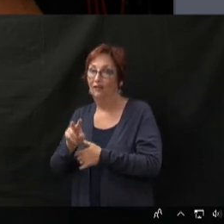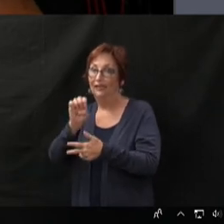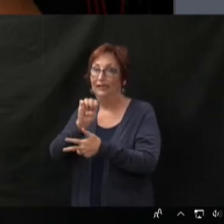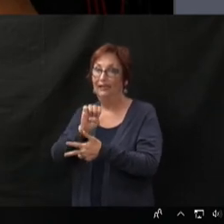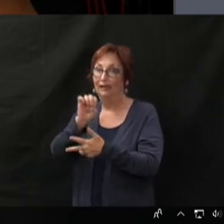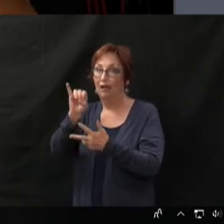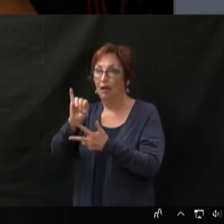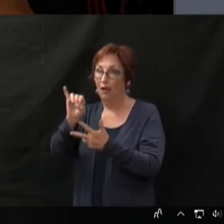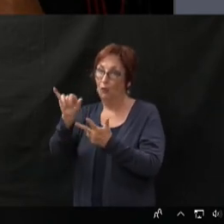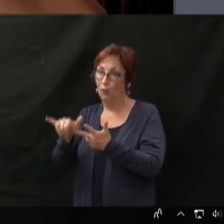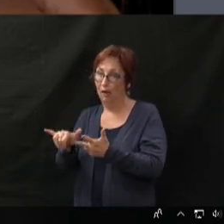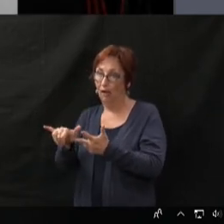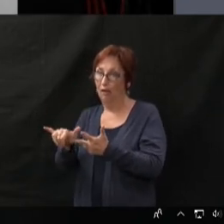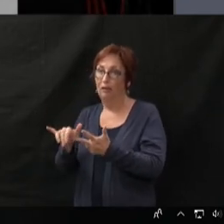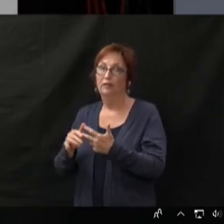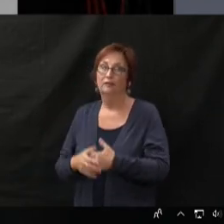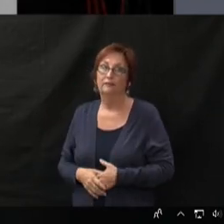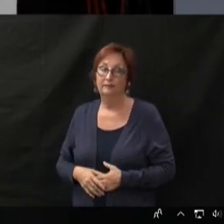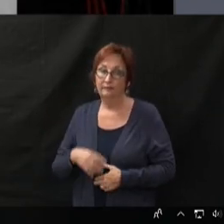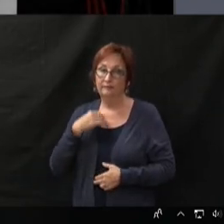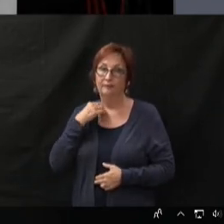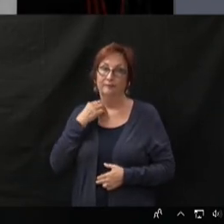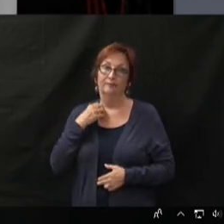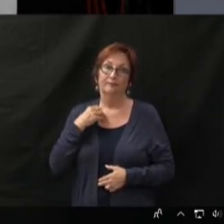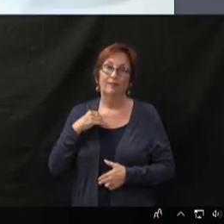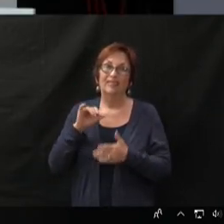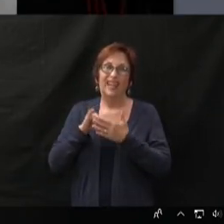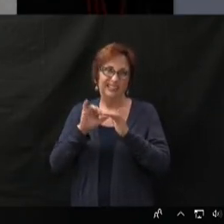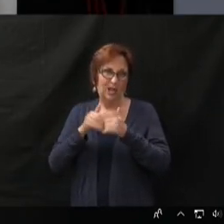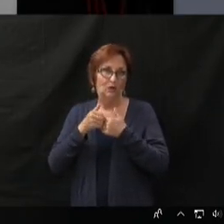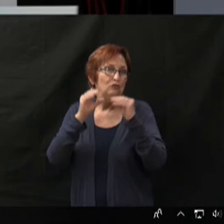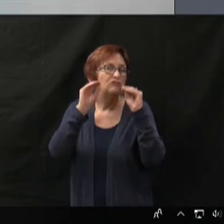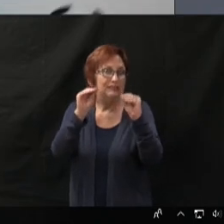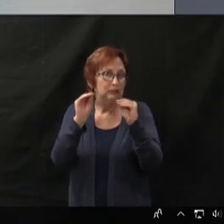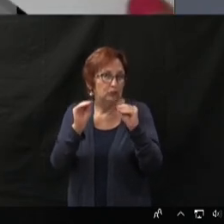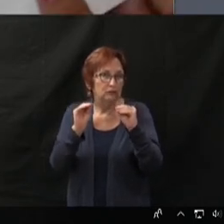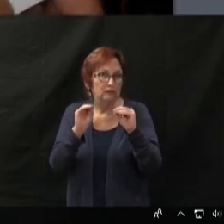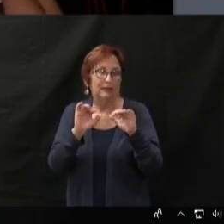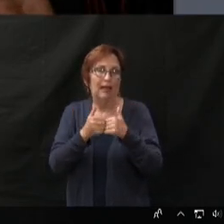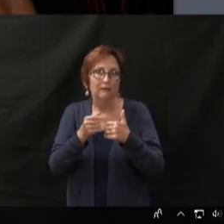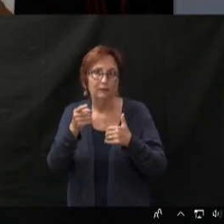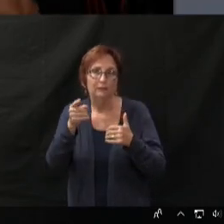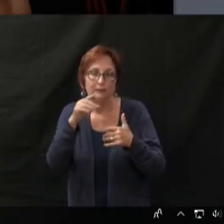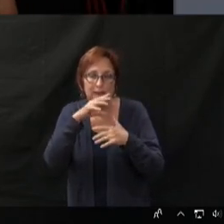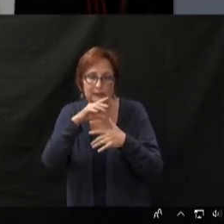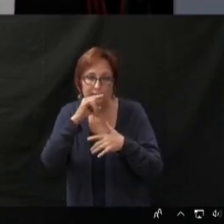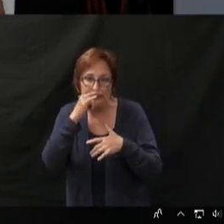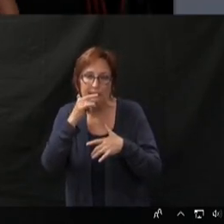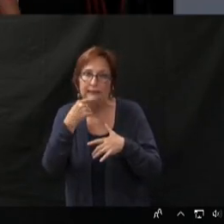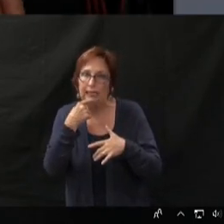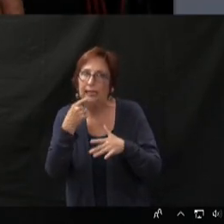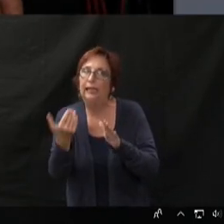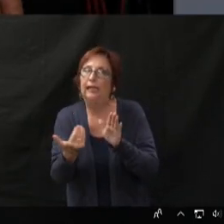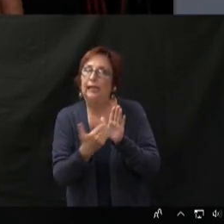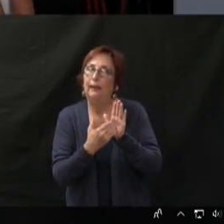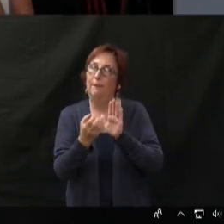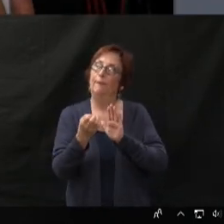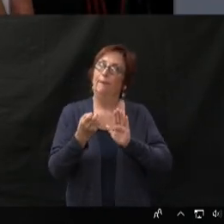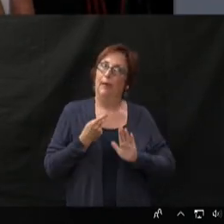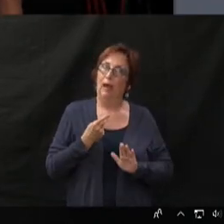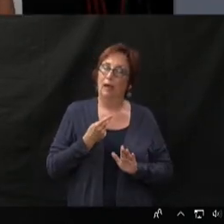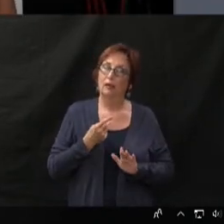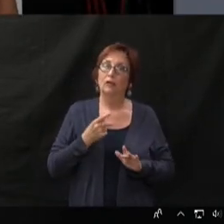E-I-Y. All right? So that's how you would then present the